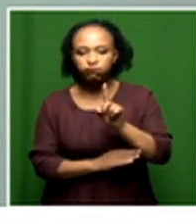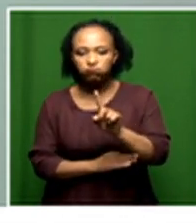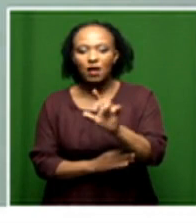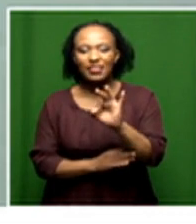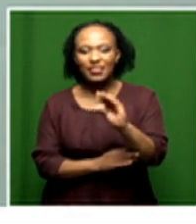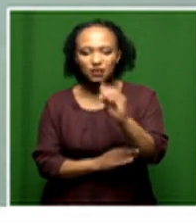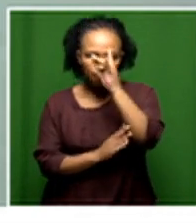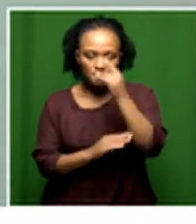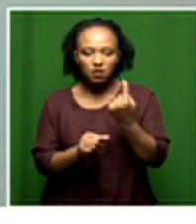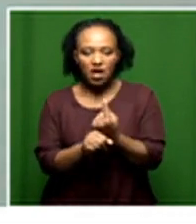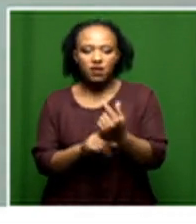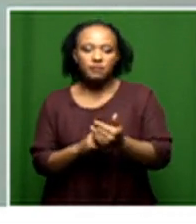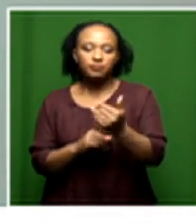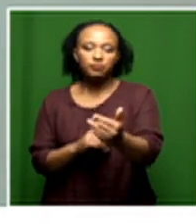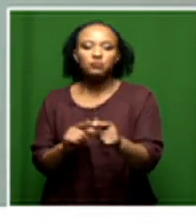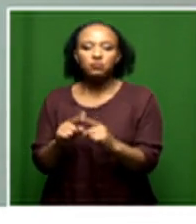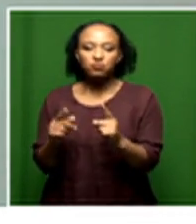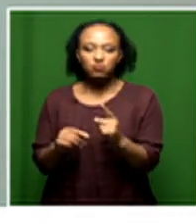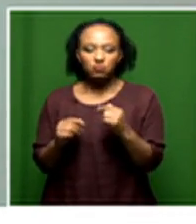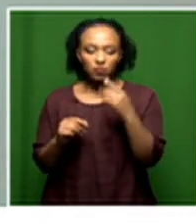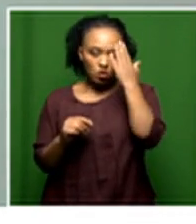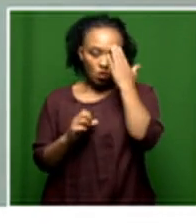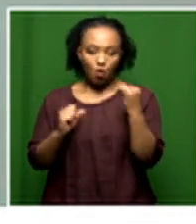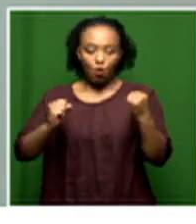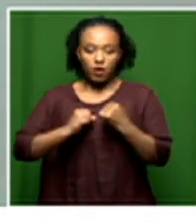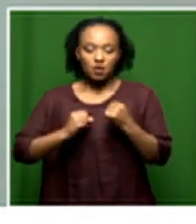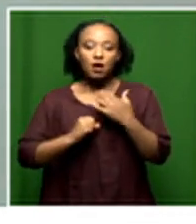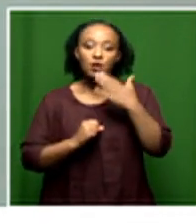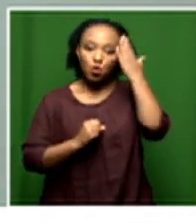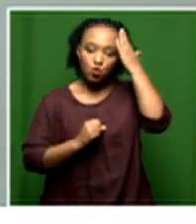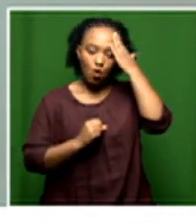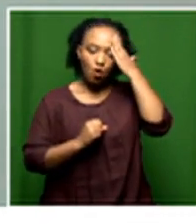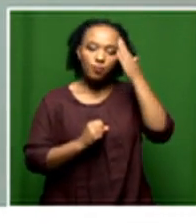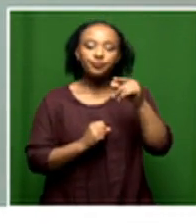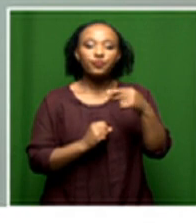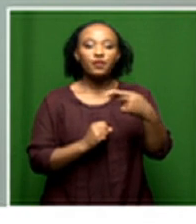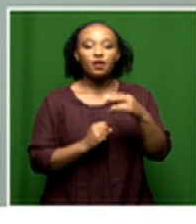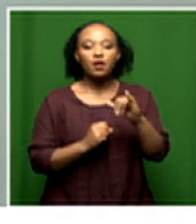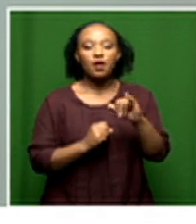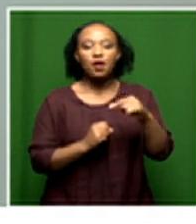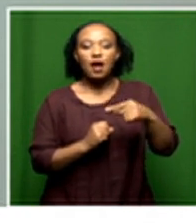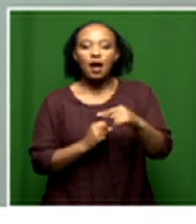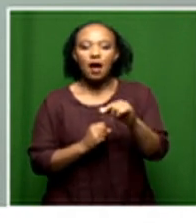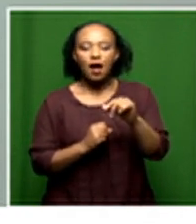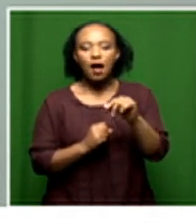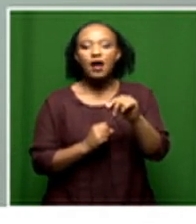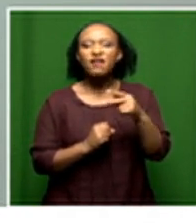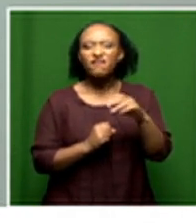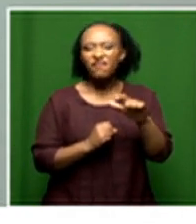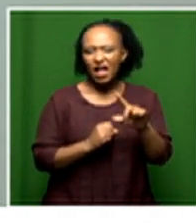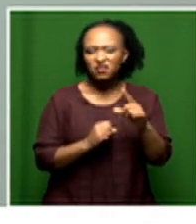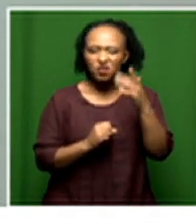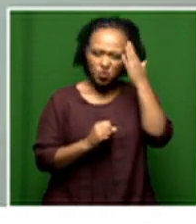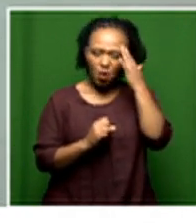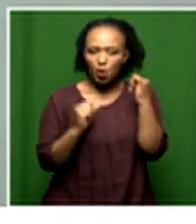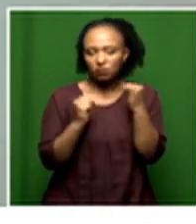started actually in winter, which, as you know, on the Highveld is rather chilly. Yeah. But every morning I went out and eventually I got bored and I thought, well,